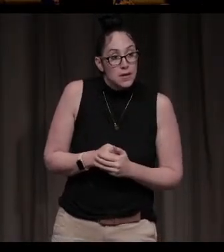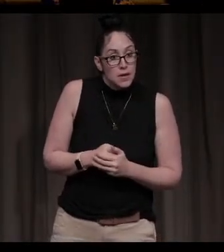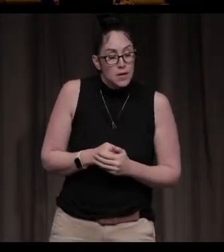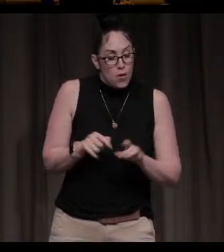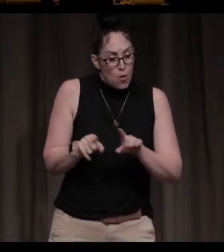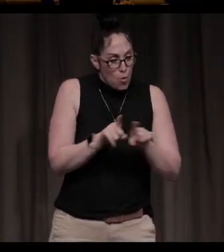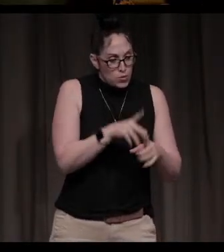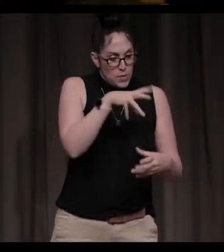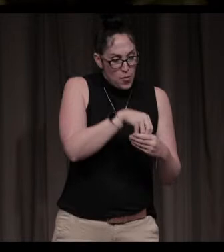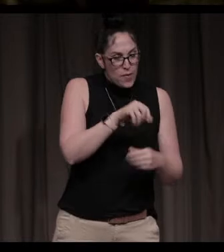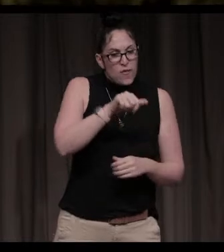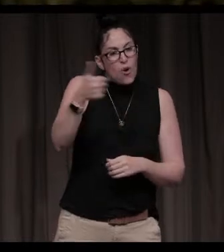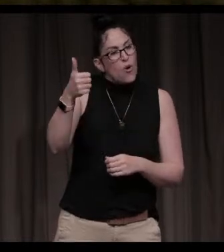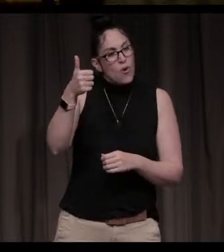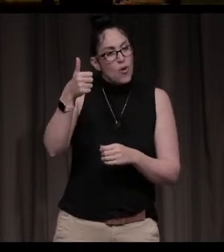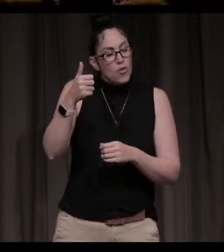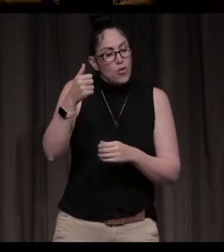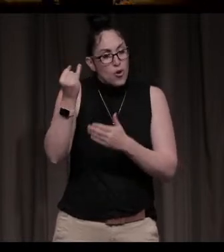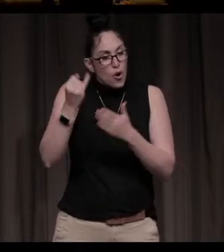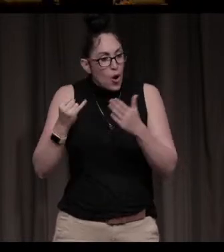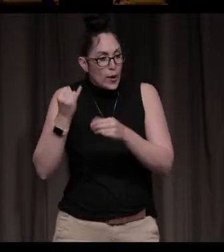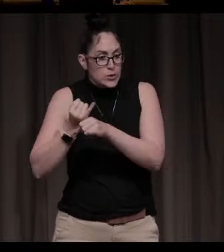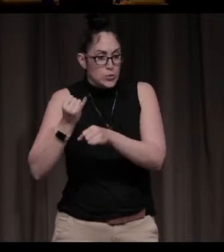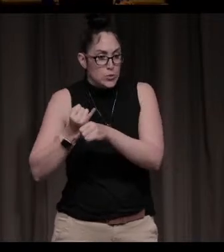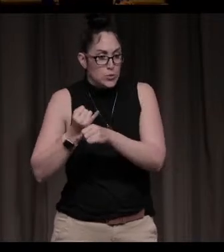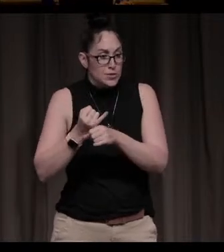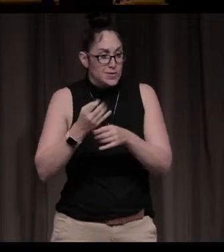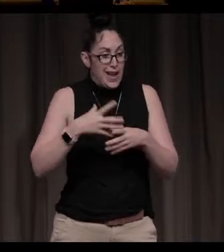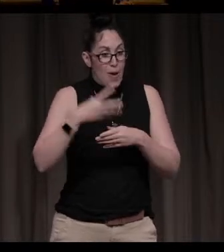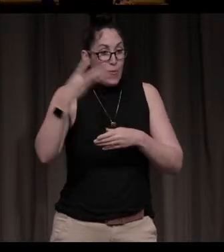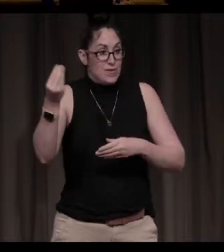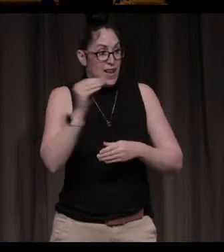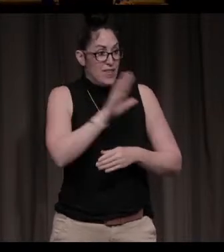that are not necessarily part of the community?